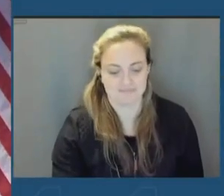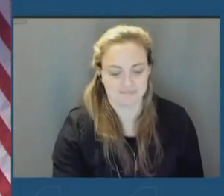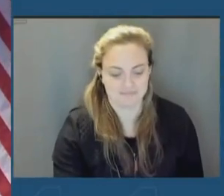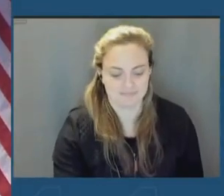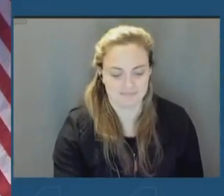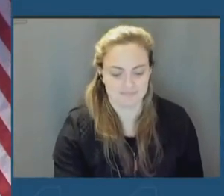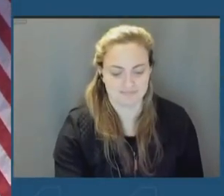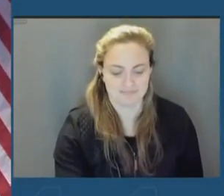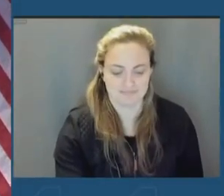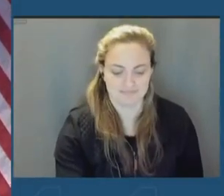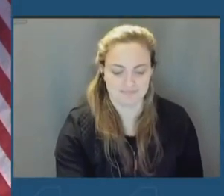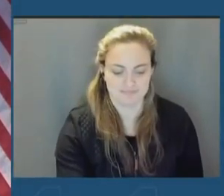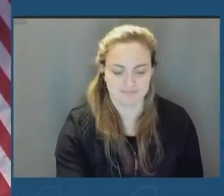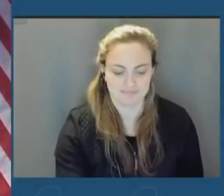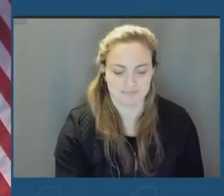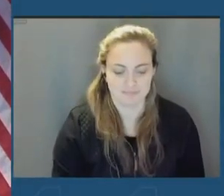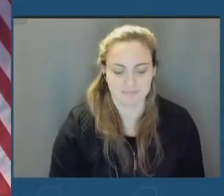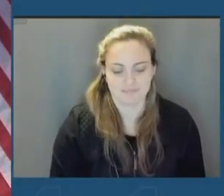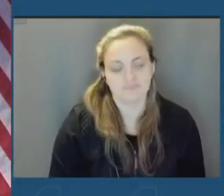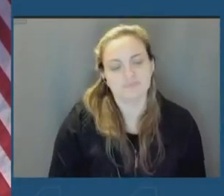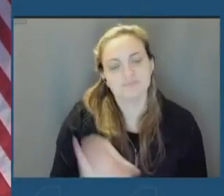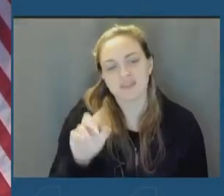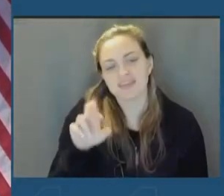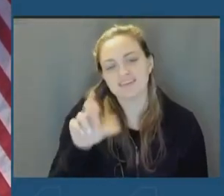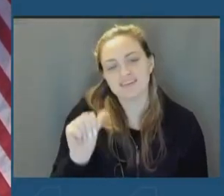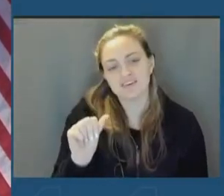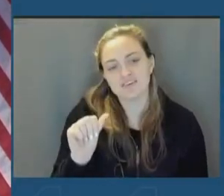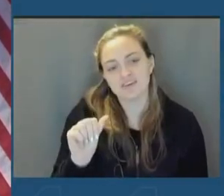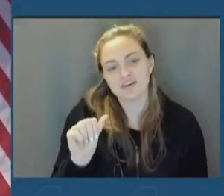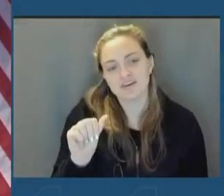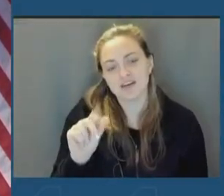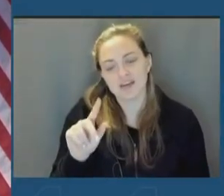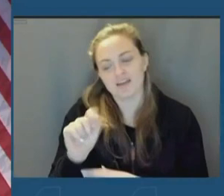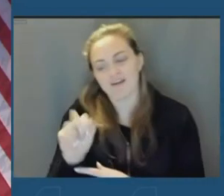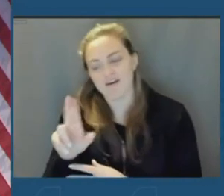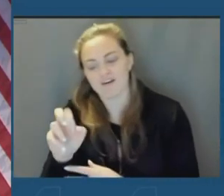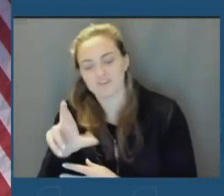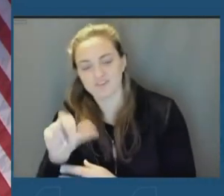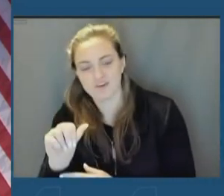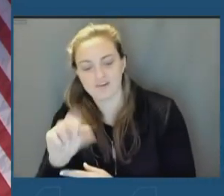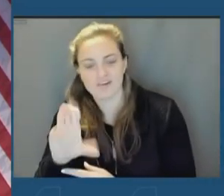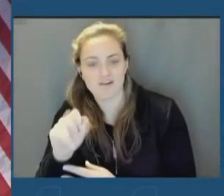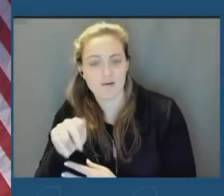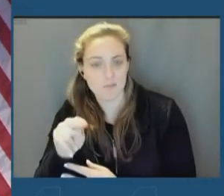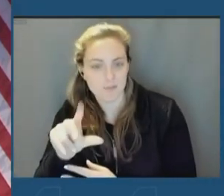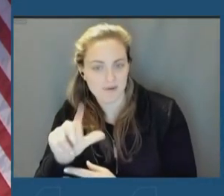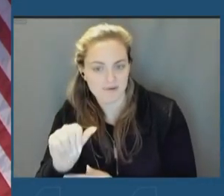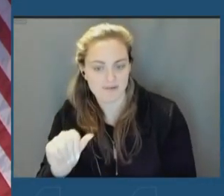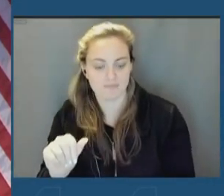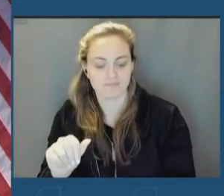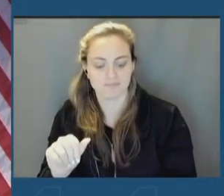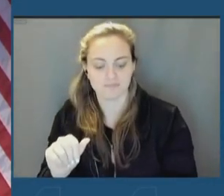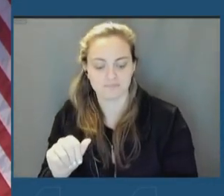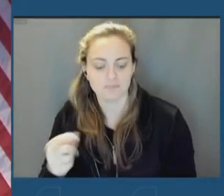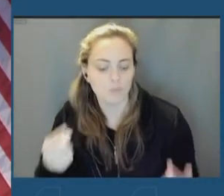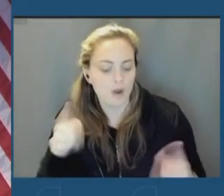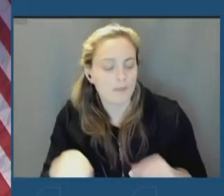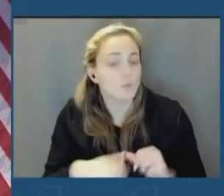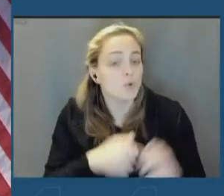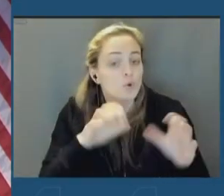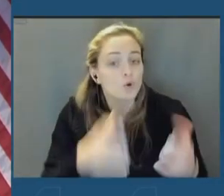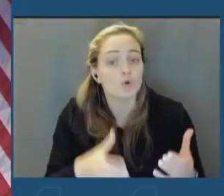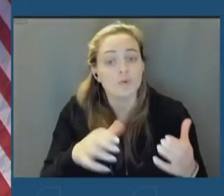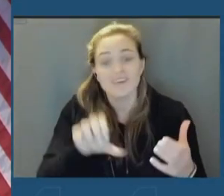Alexandra and Andrea Campagna. What happens when a group of South Korean